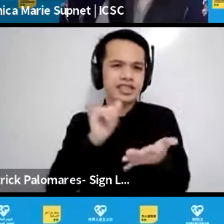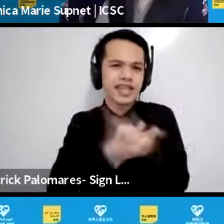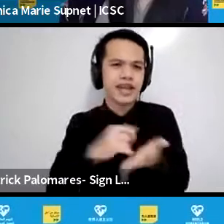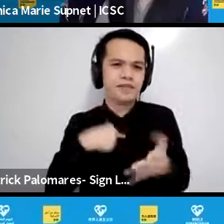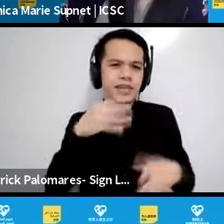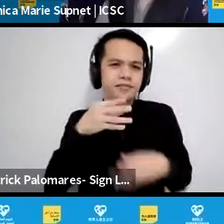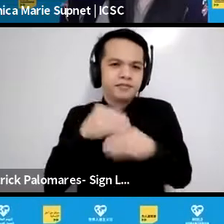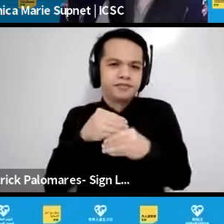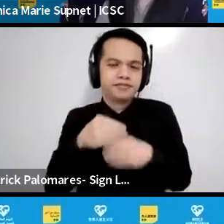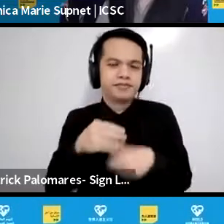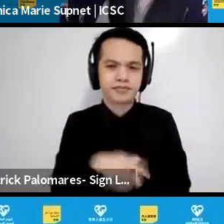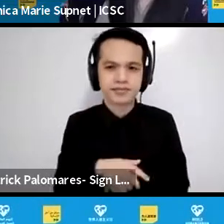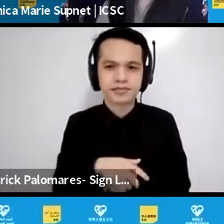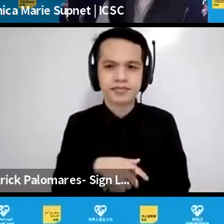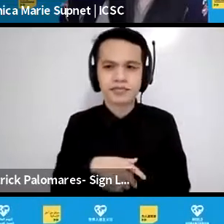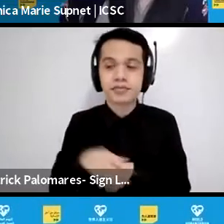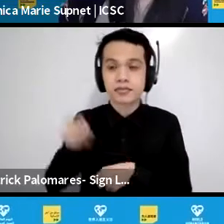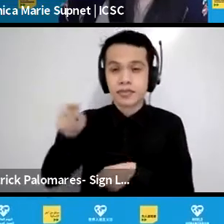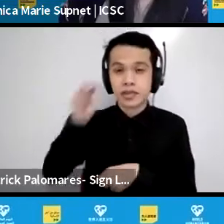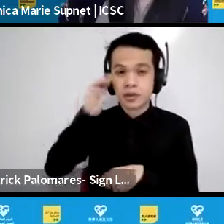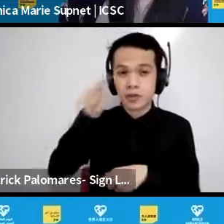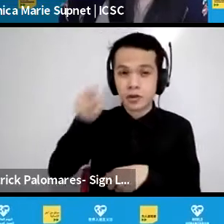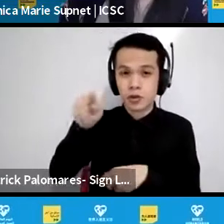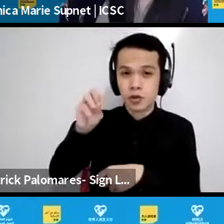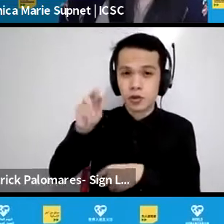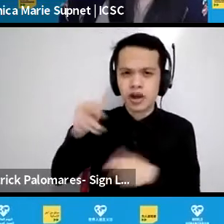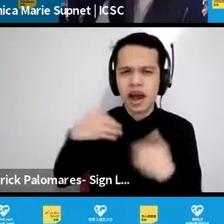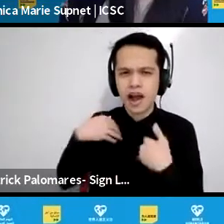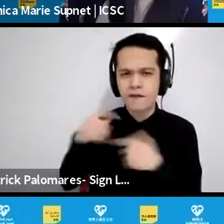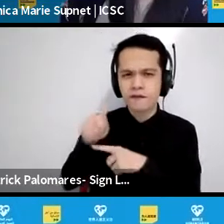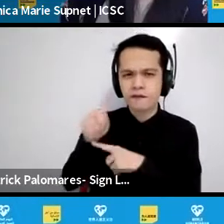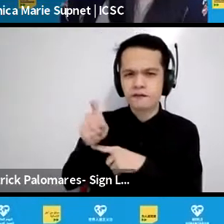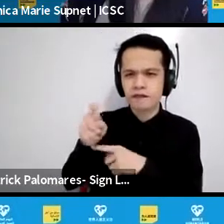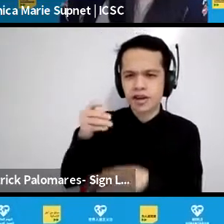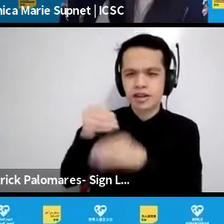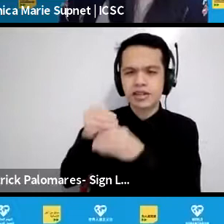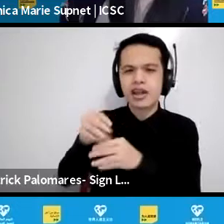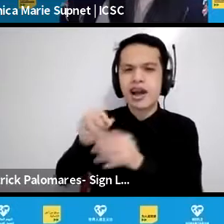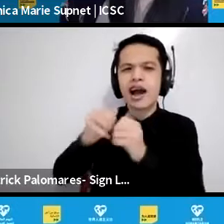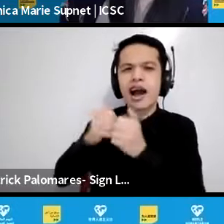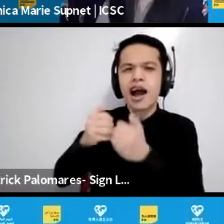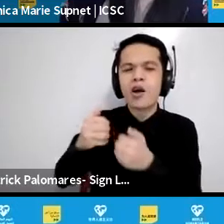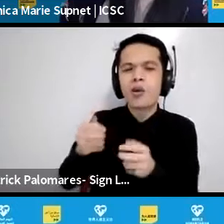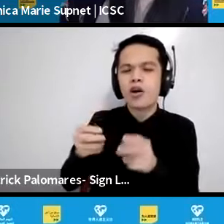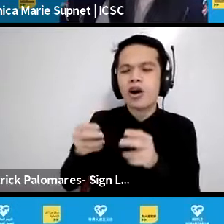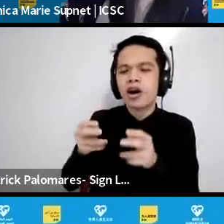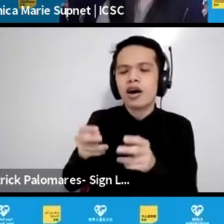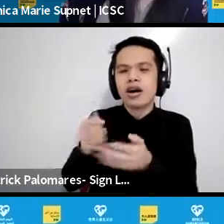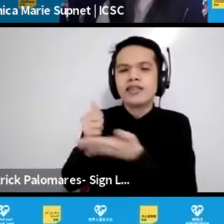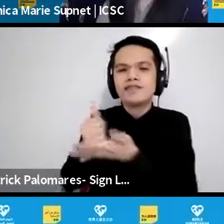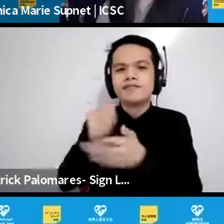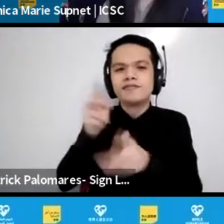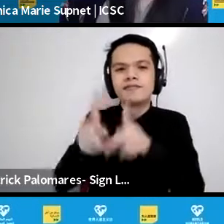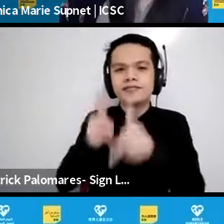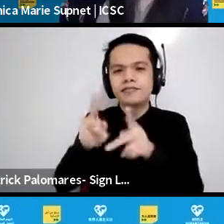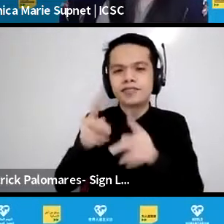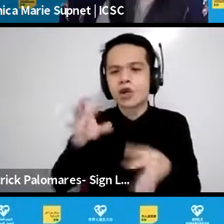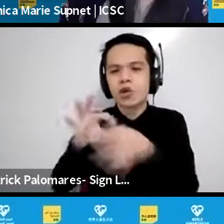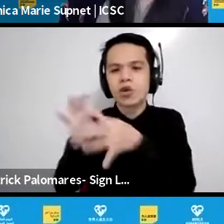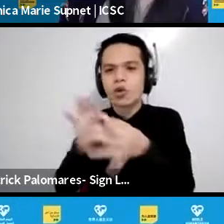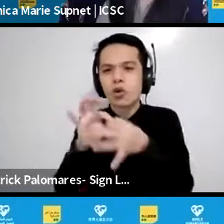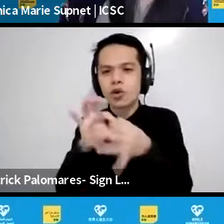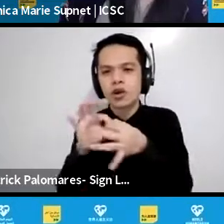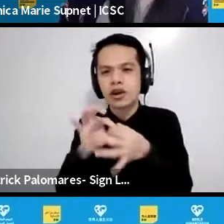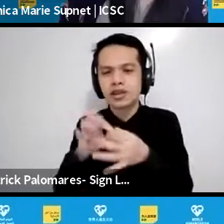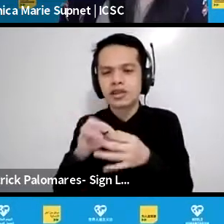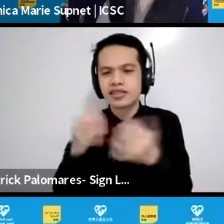you. Mark, while we have you on, there's a question for you. How does the humanitarian response community coordinate with each other